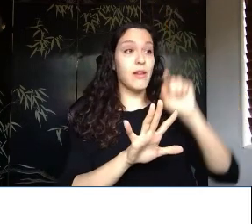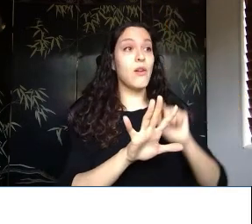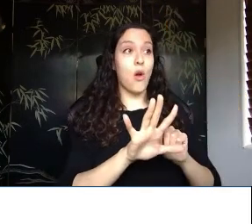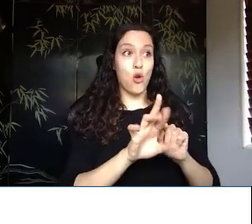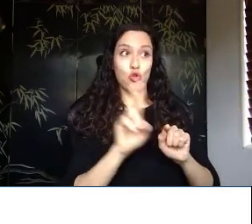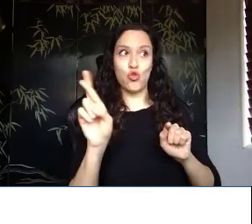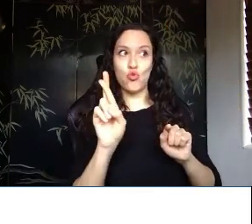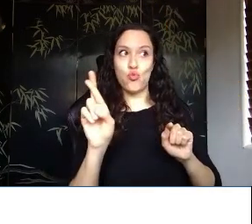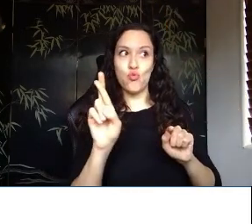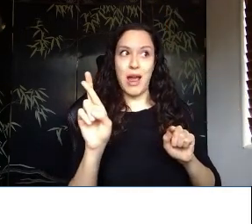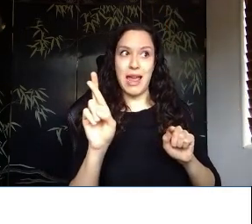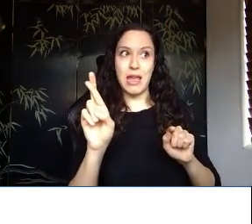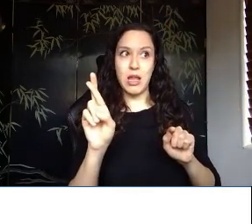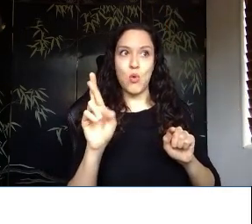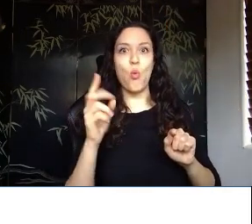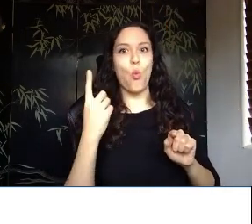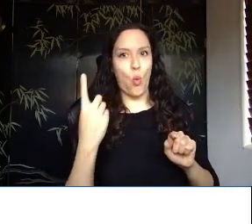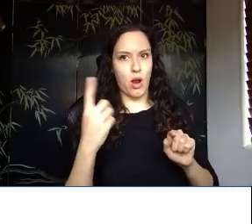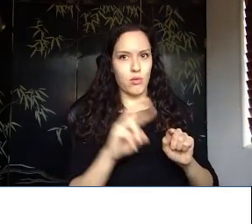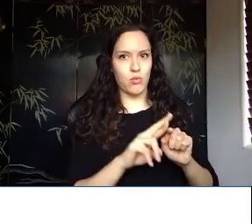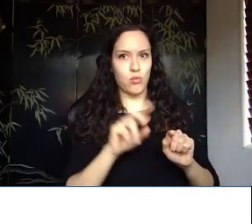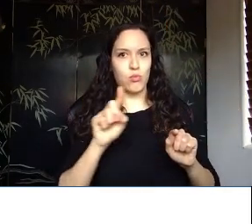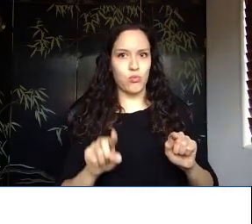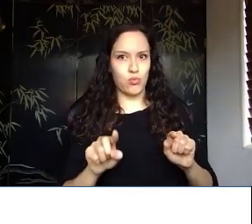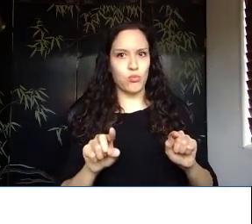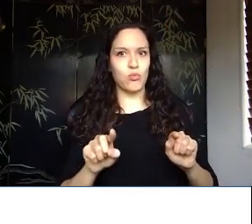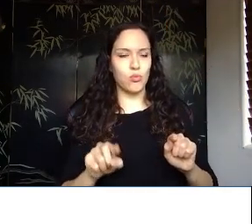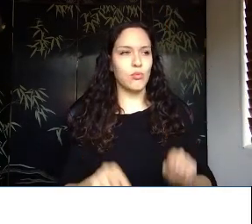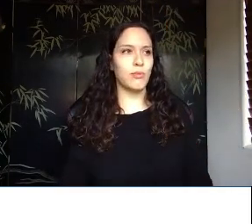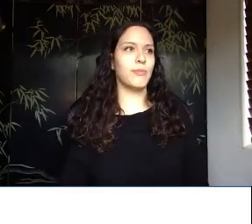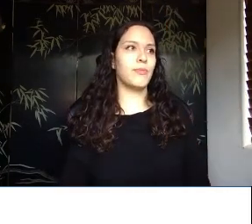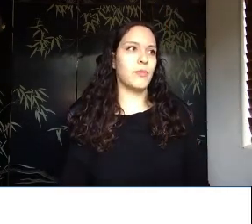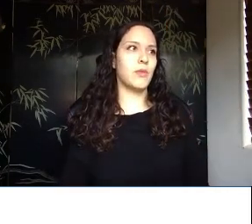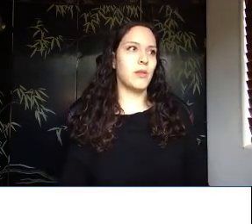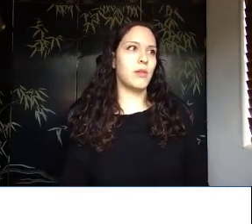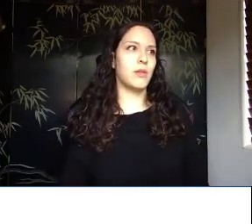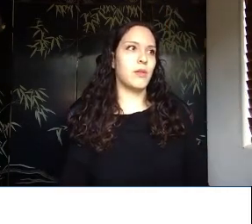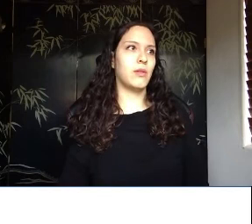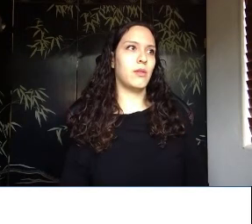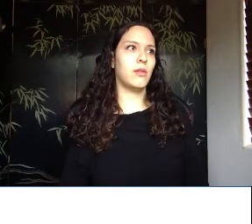right, 1. Okay,